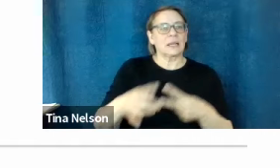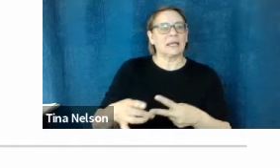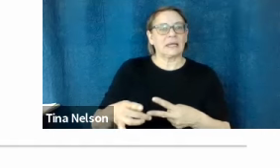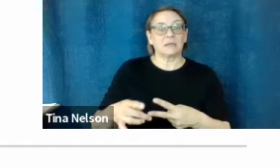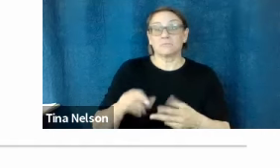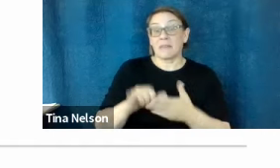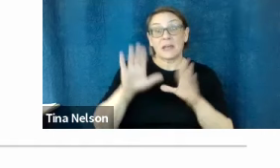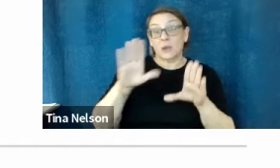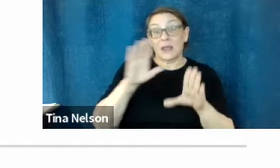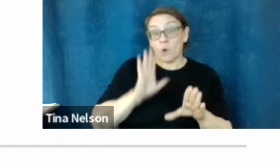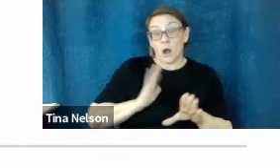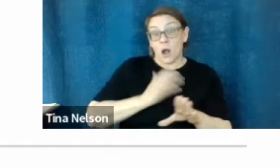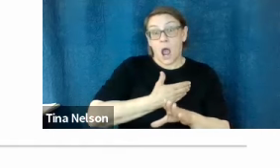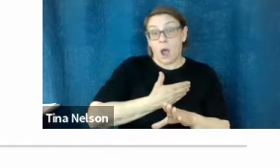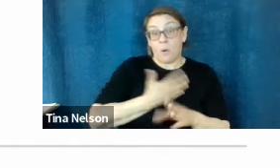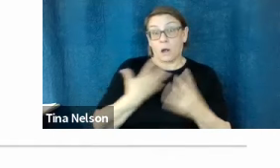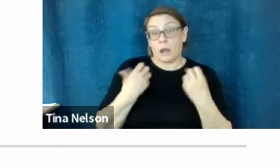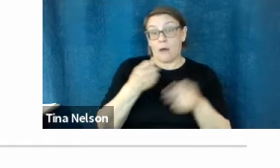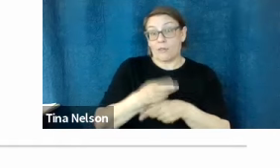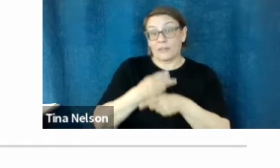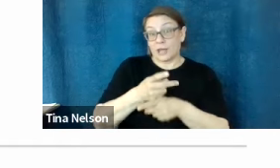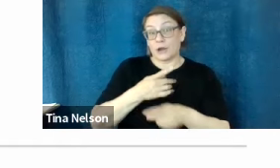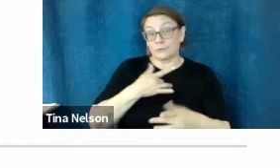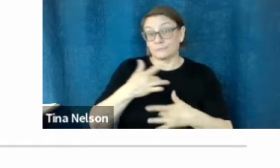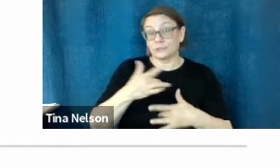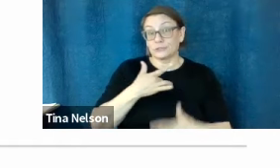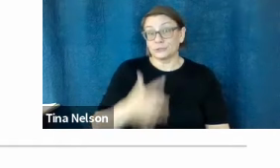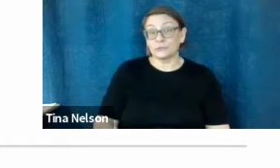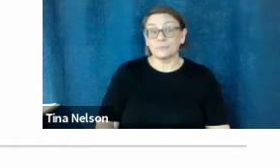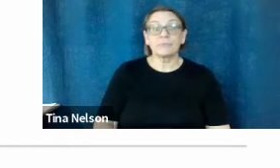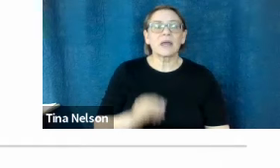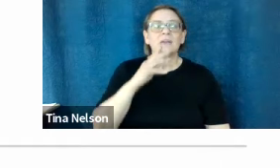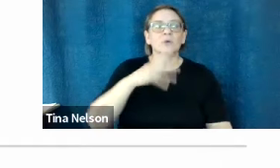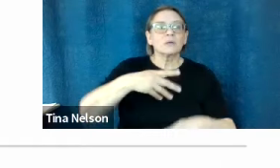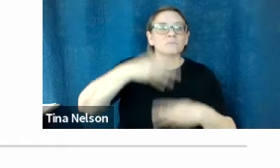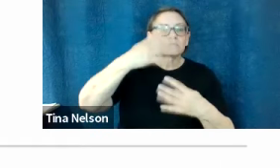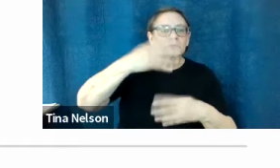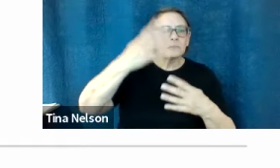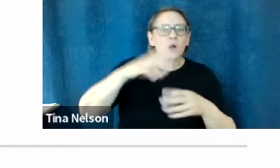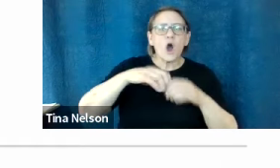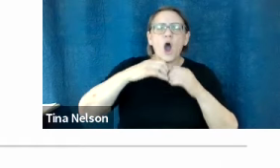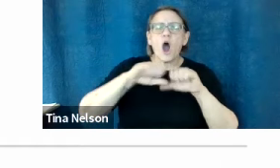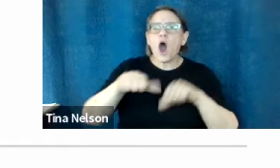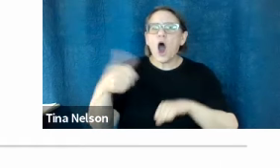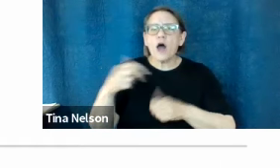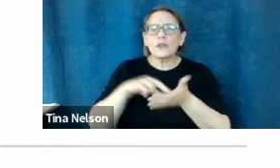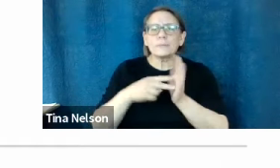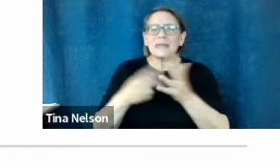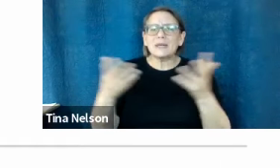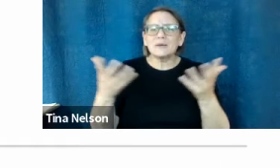great for our healthcare, uh, survey concerns. And if we go down to look at what those others broke down into